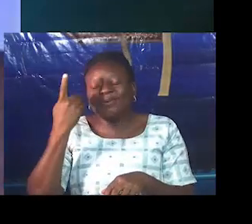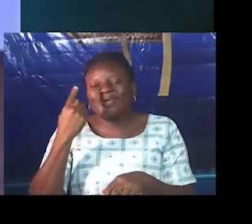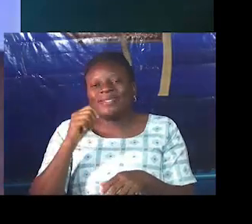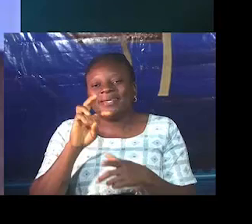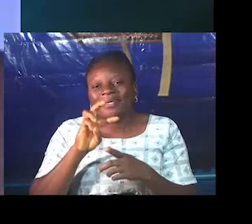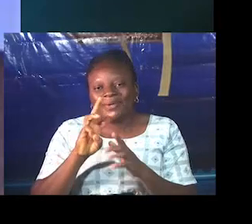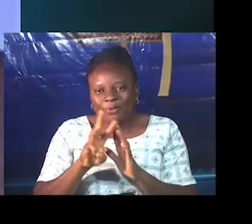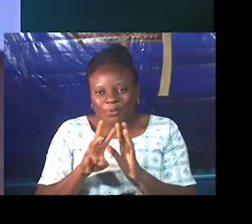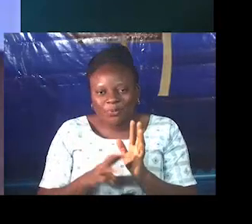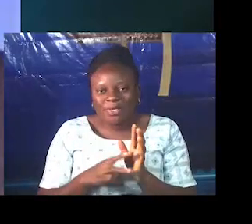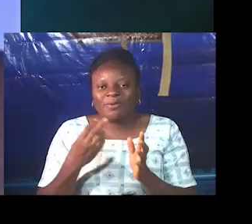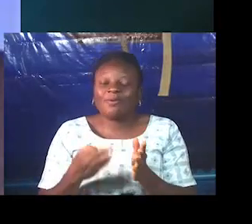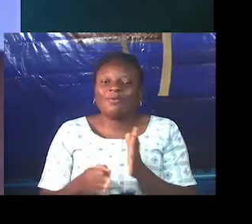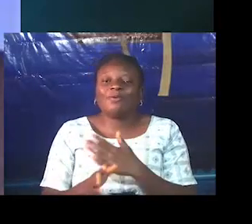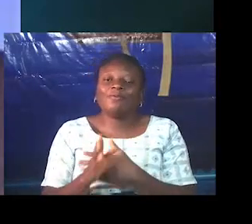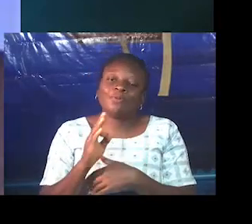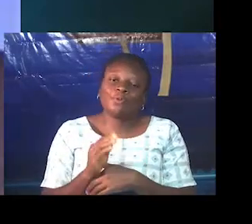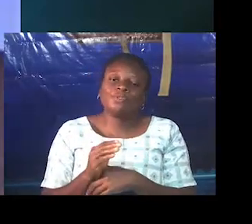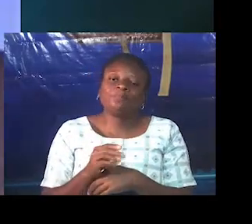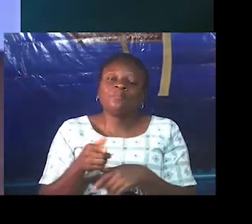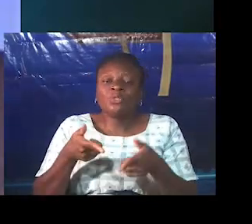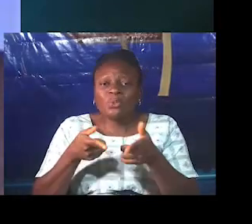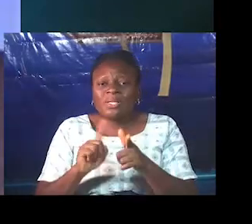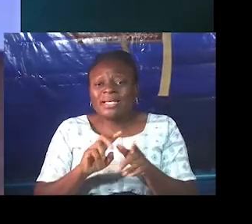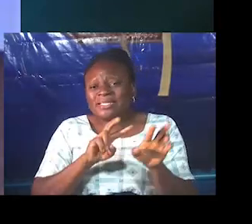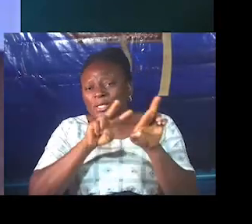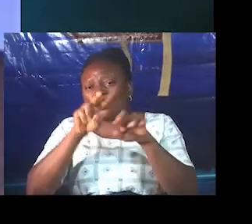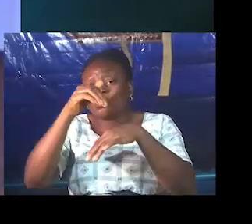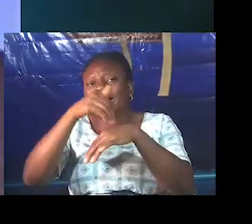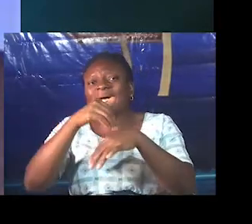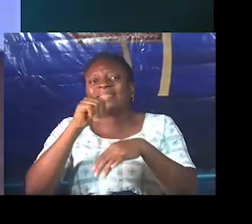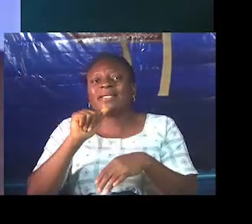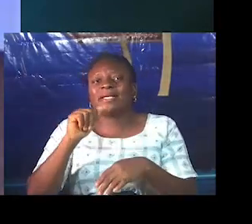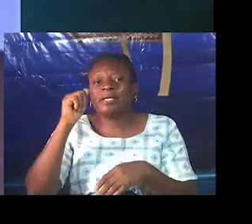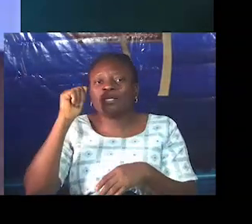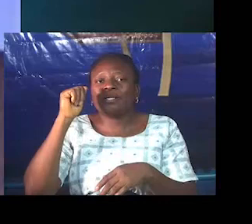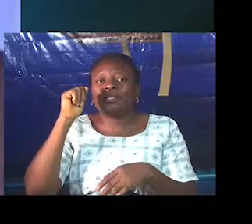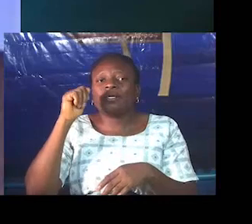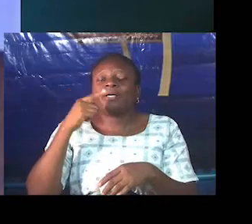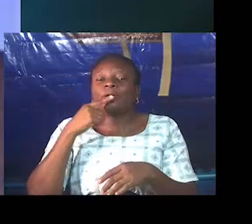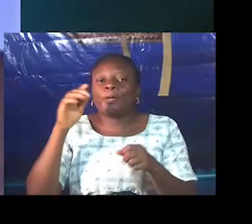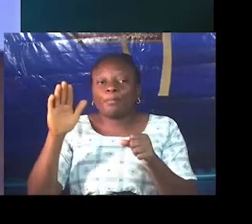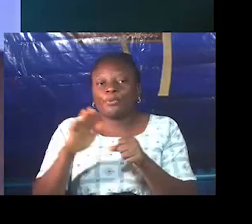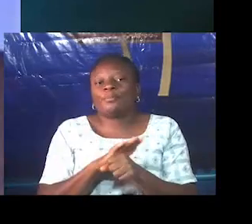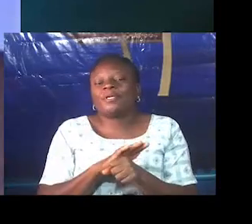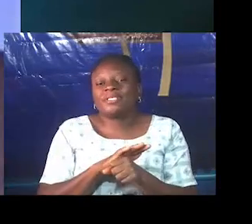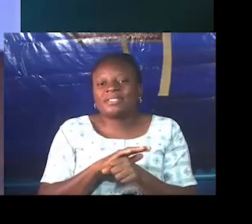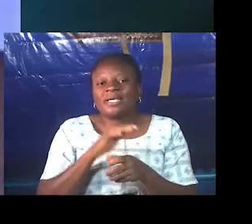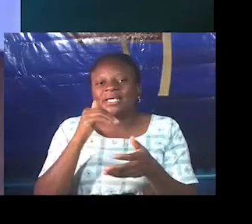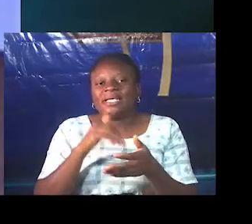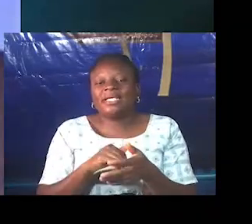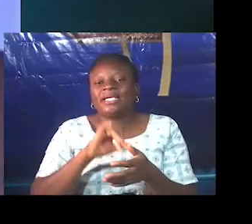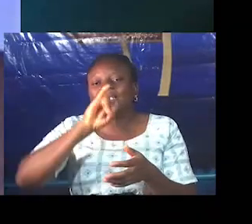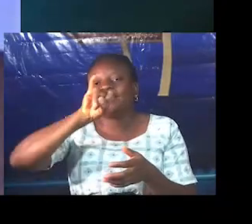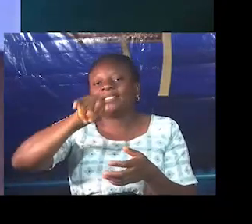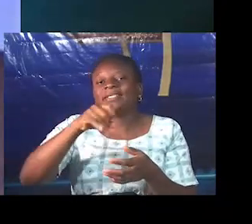promise. In the book of John chapter 10, let's look at John chapter 10, and then we'll look at the book